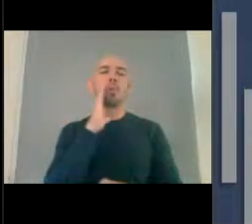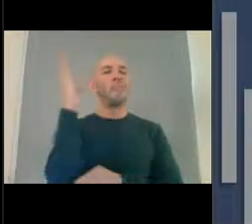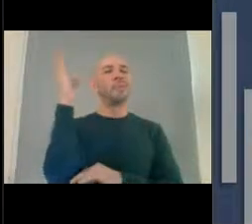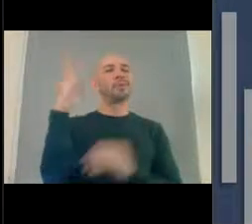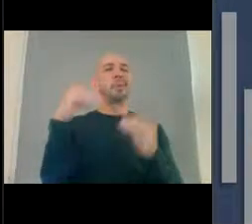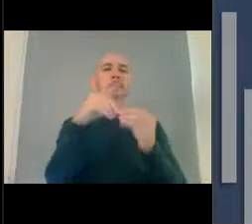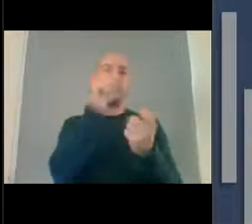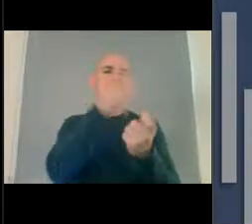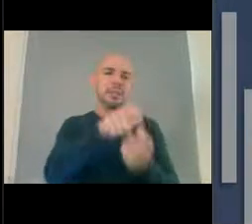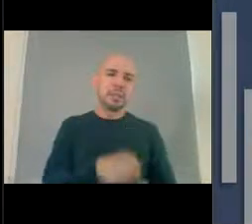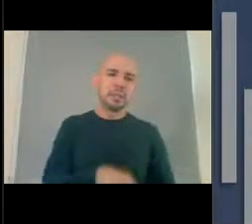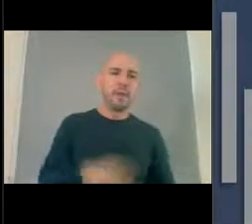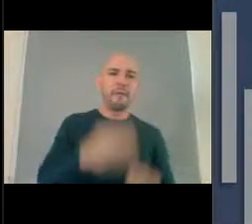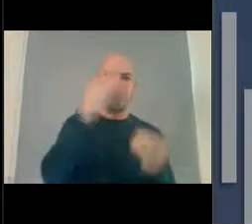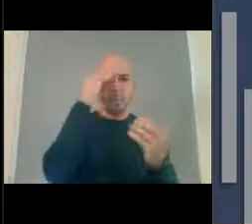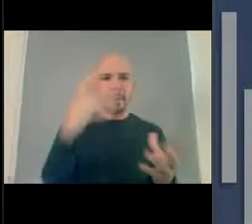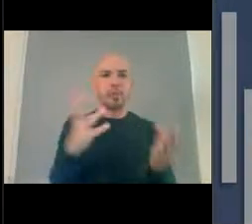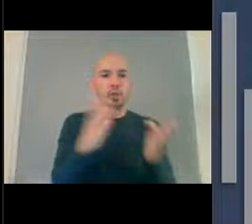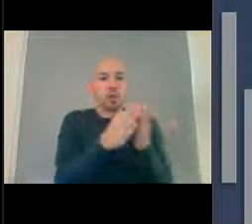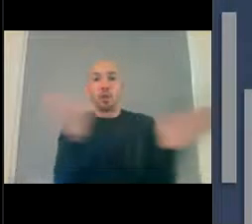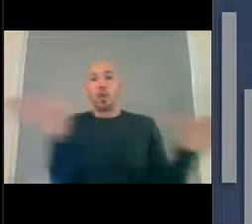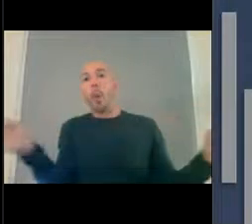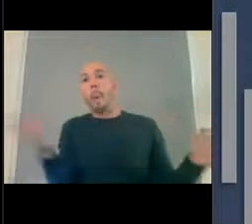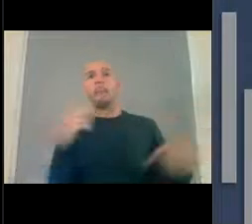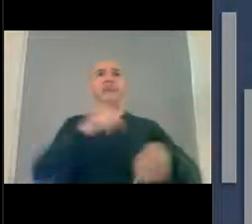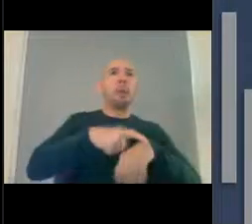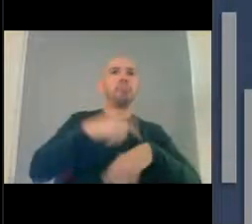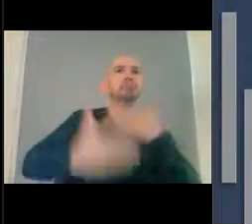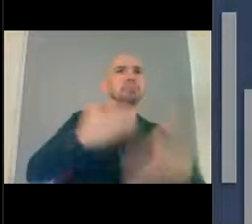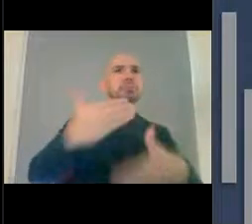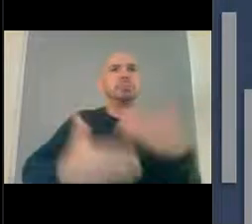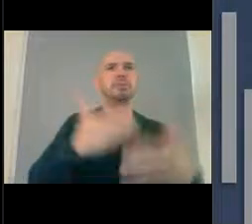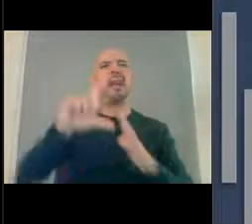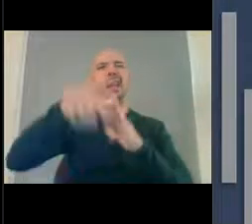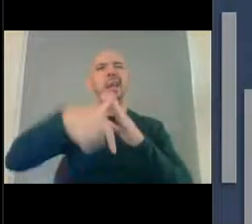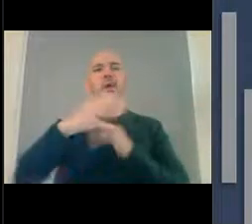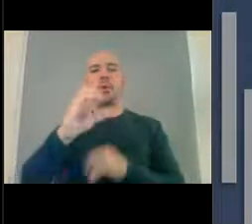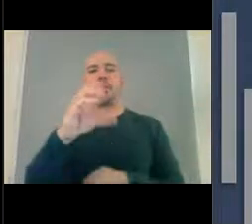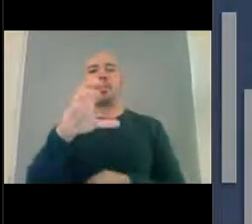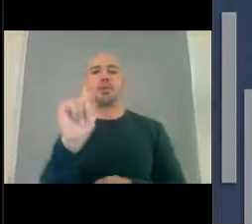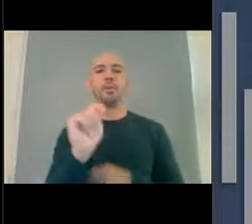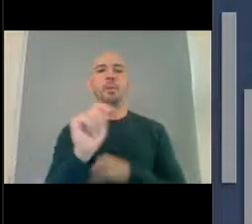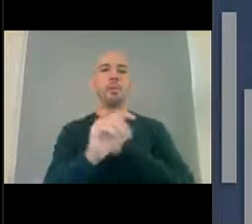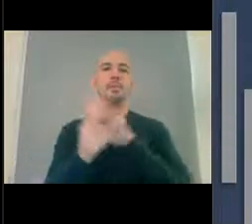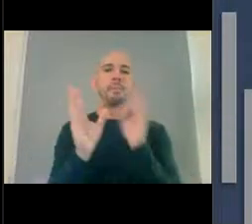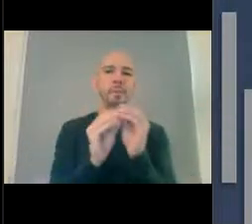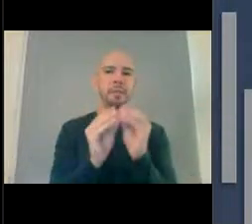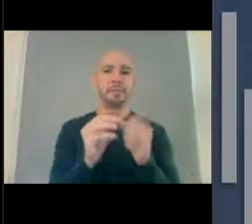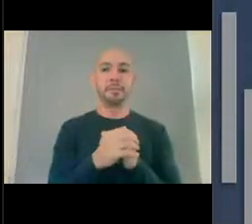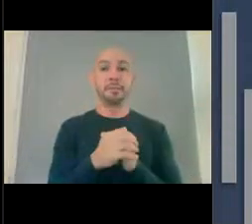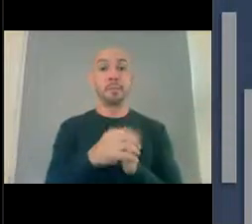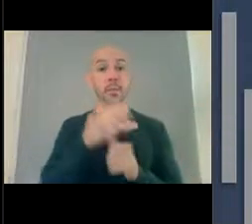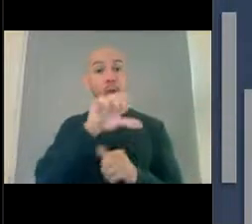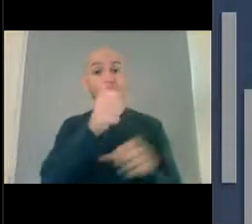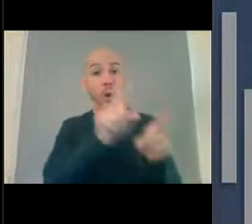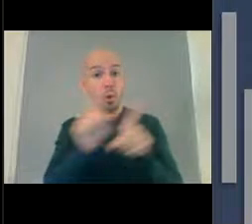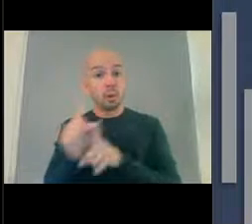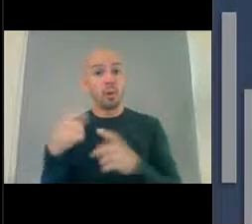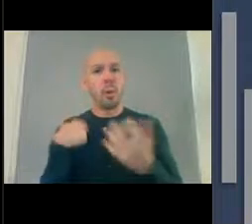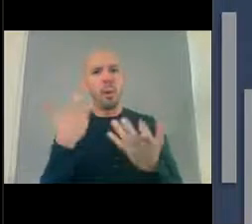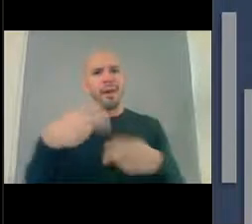detailed information on the scope and the timing of this update at the october commission meeting one another thing i'd like to highlight